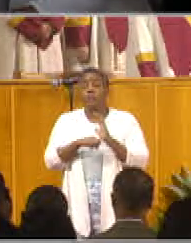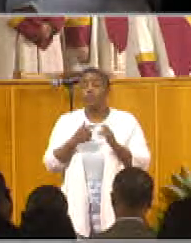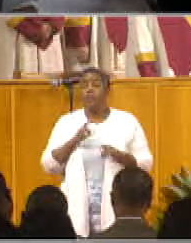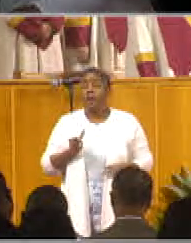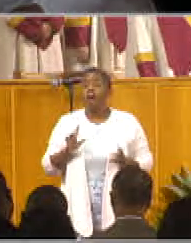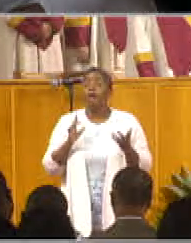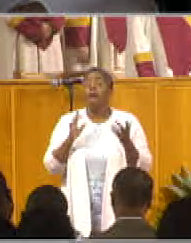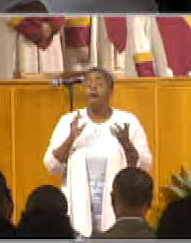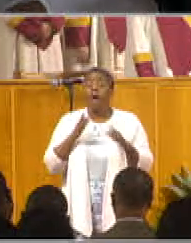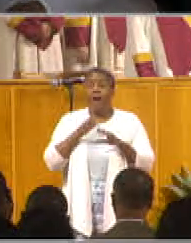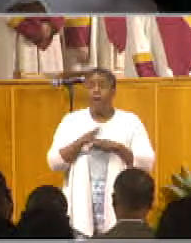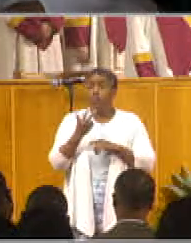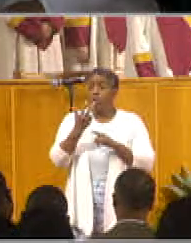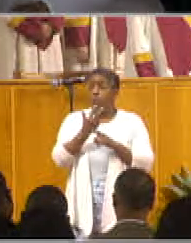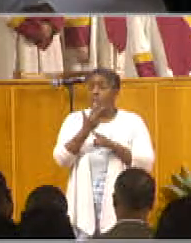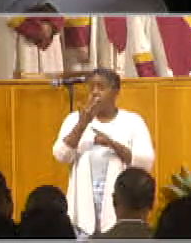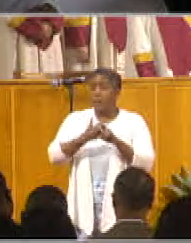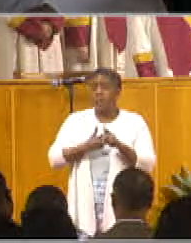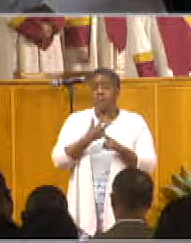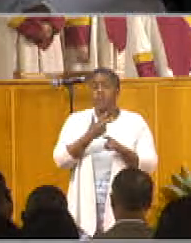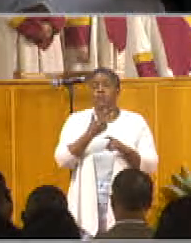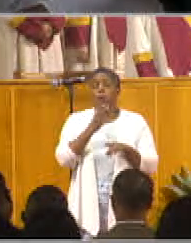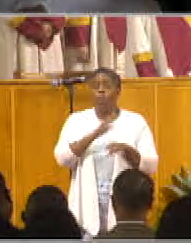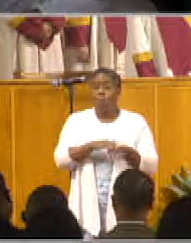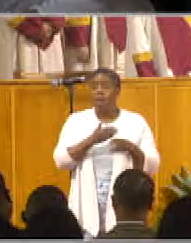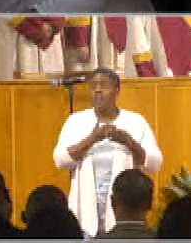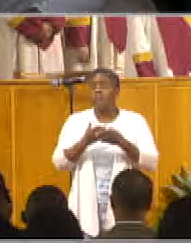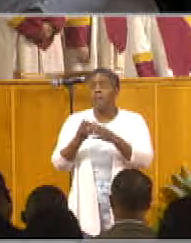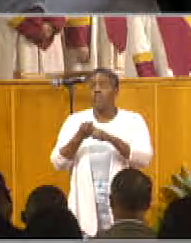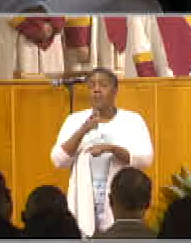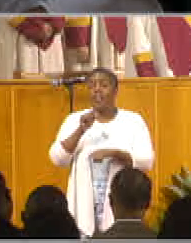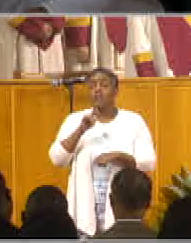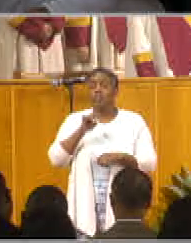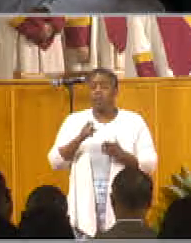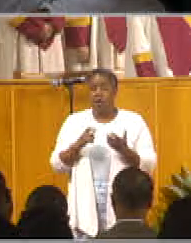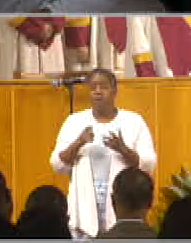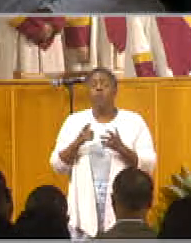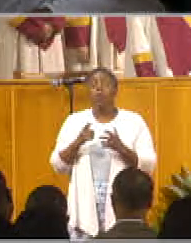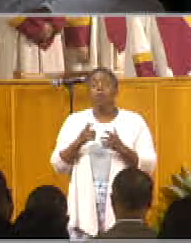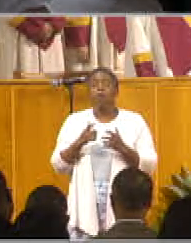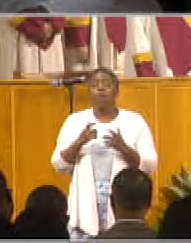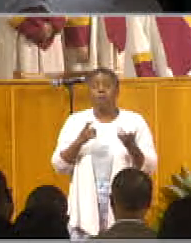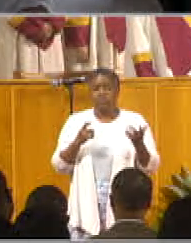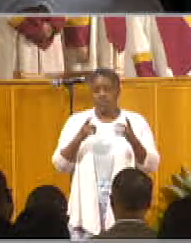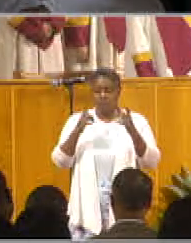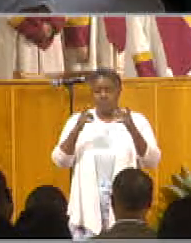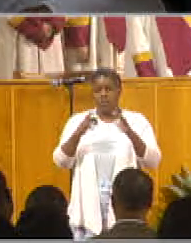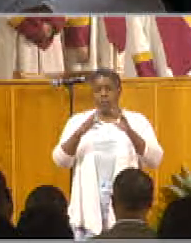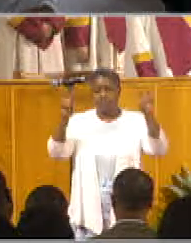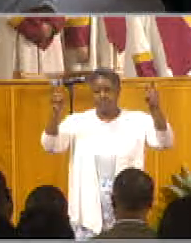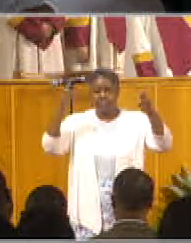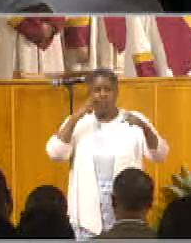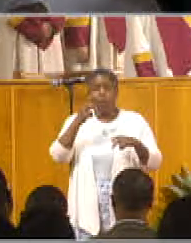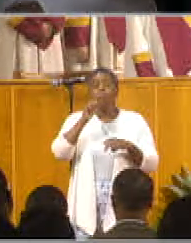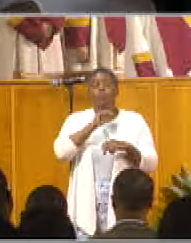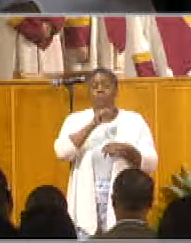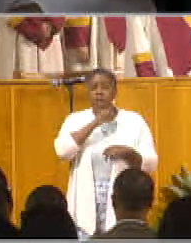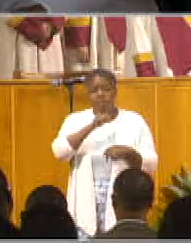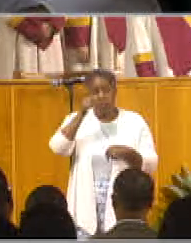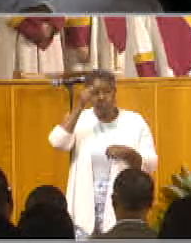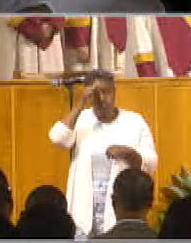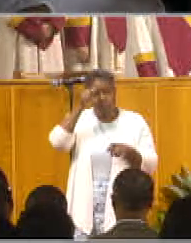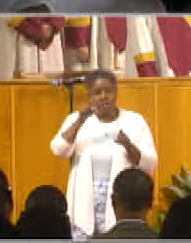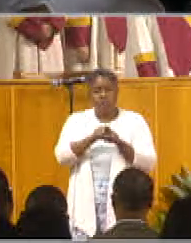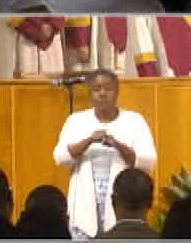"After 3 months, we sailed in an Alexandrian ship whose figurehead was the twin brothers, which had wintered at the